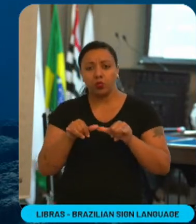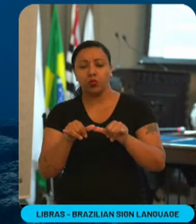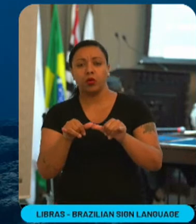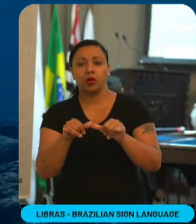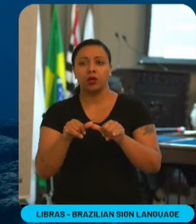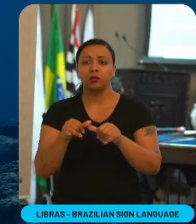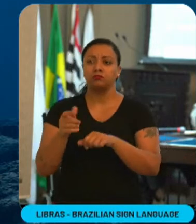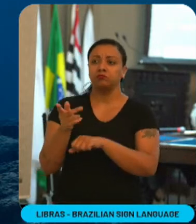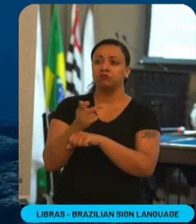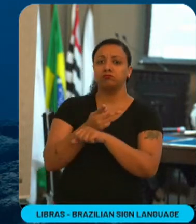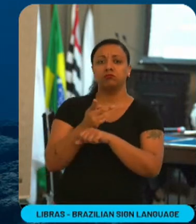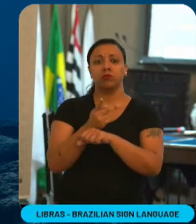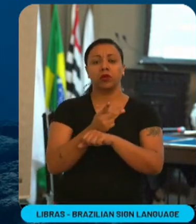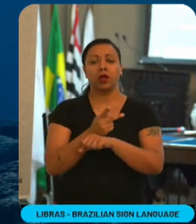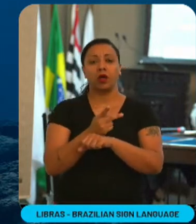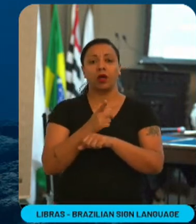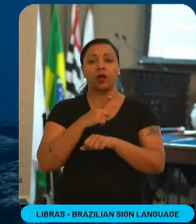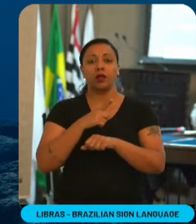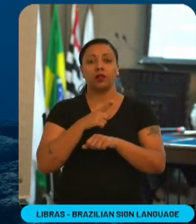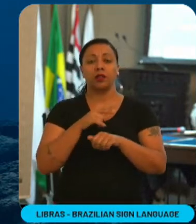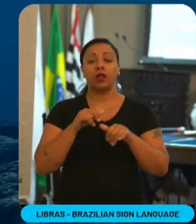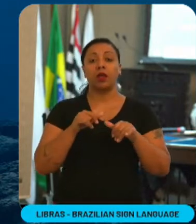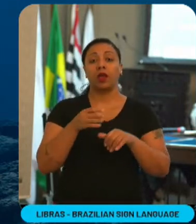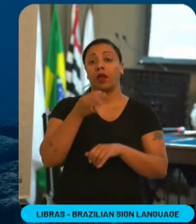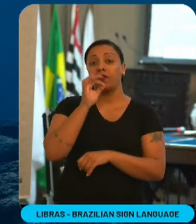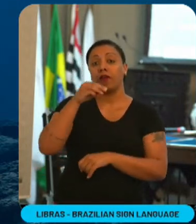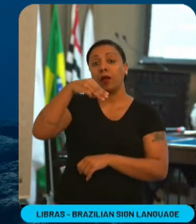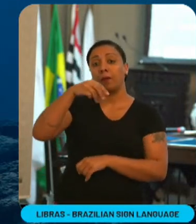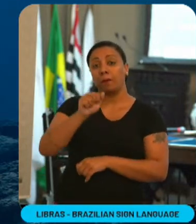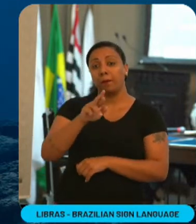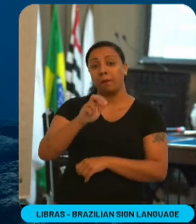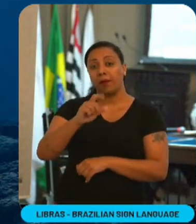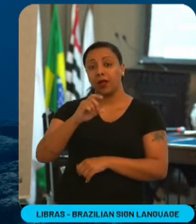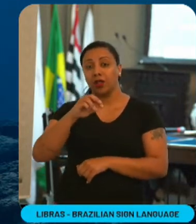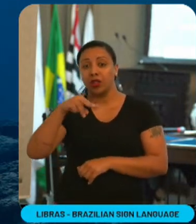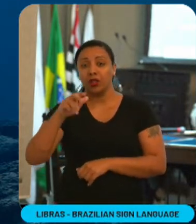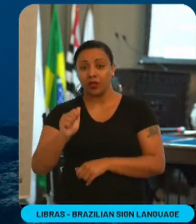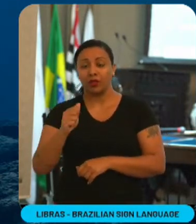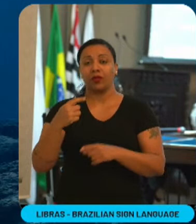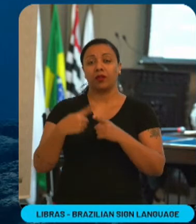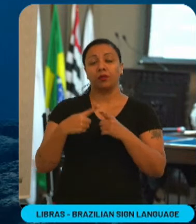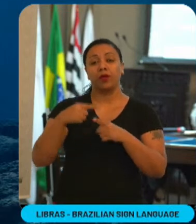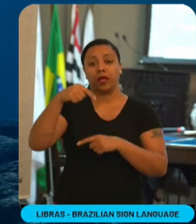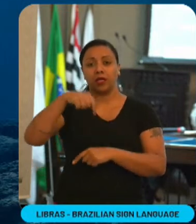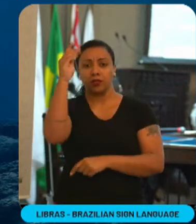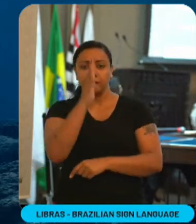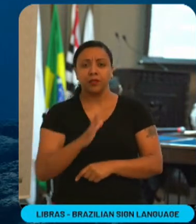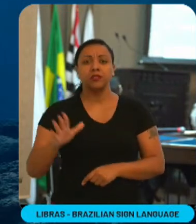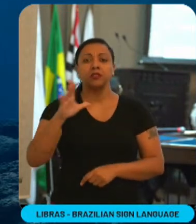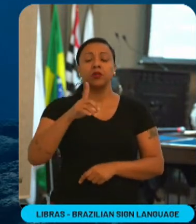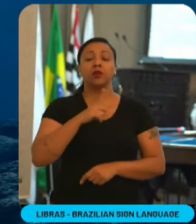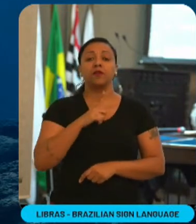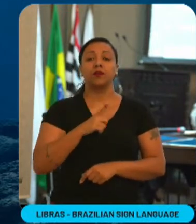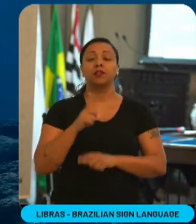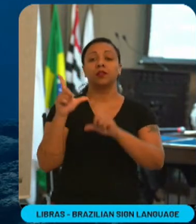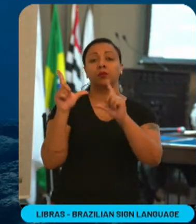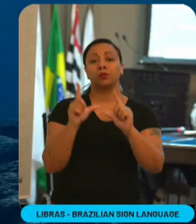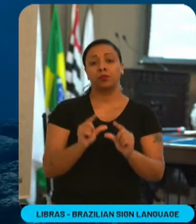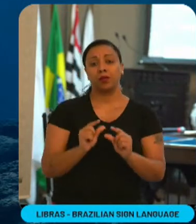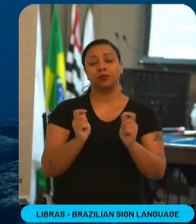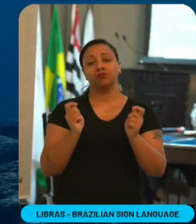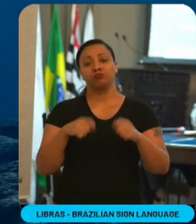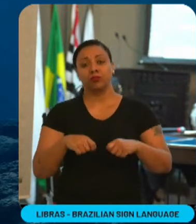the supermarket and you will buy Maradona coffee. Because here in Brazil, we will have